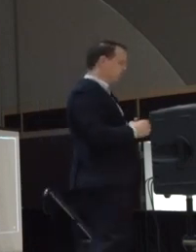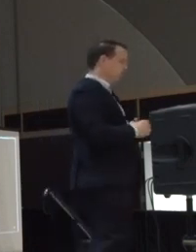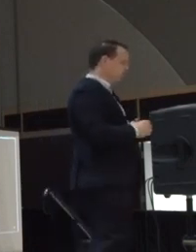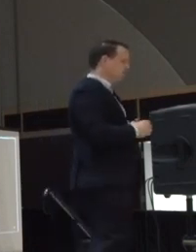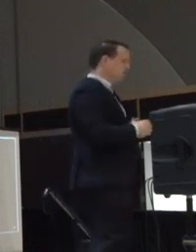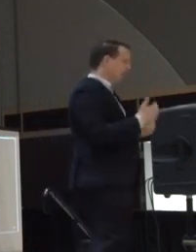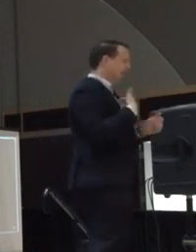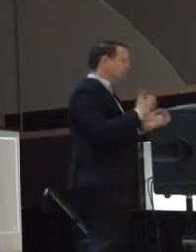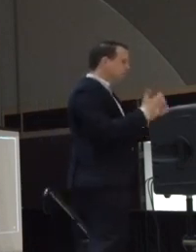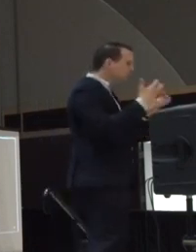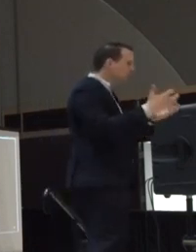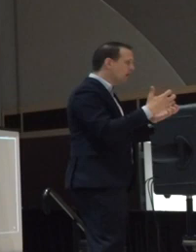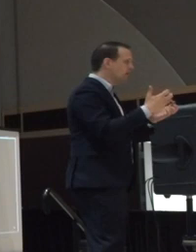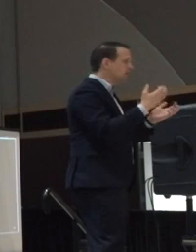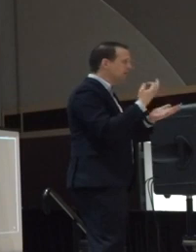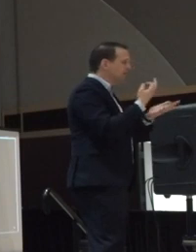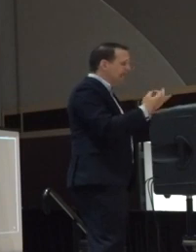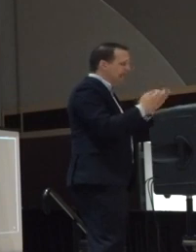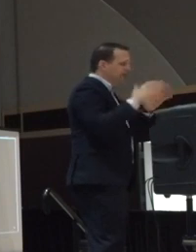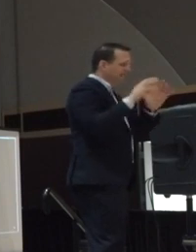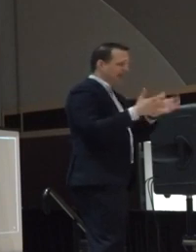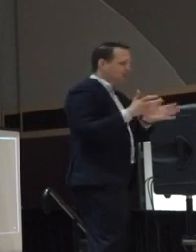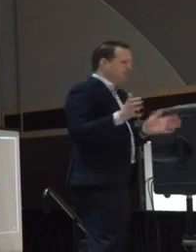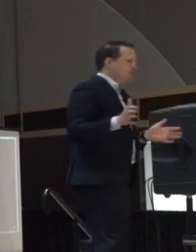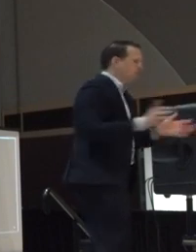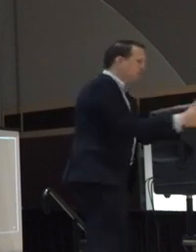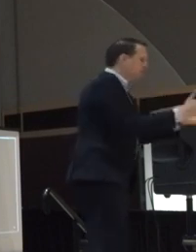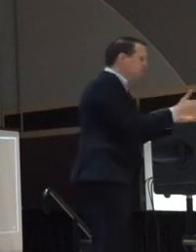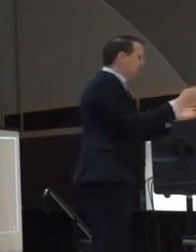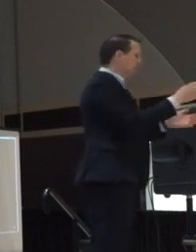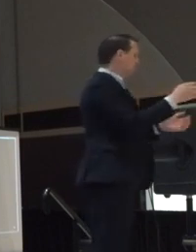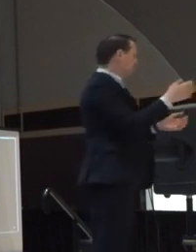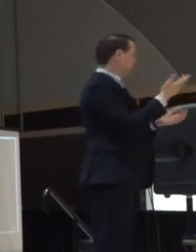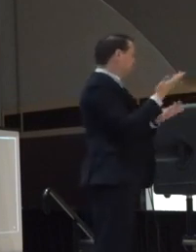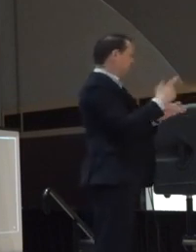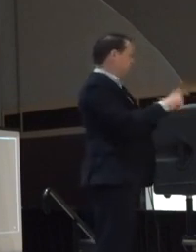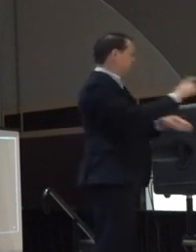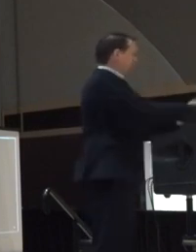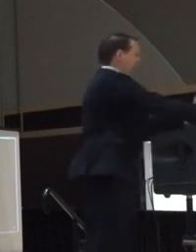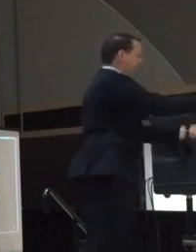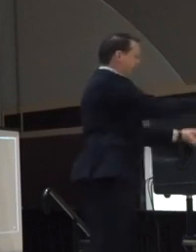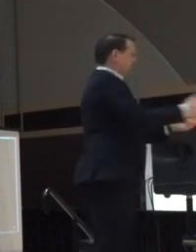We've got too much where the financial sector is pushing too much of the other stuff around.